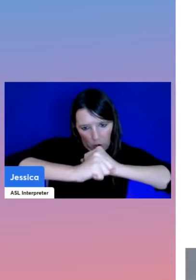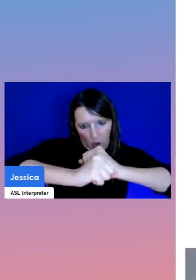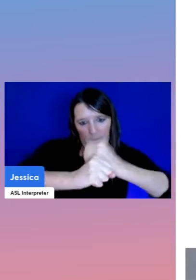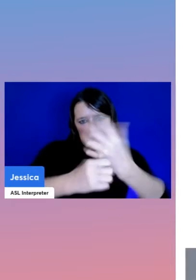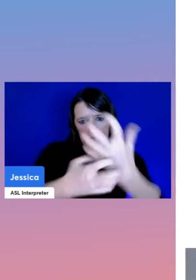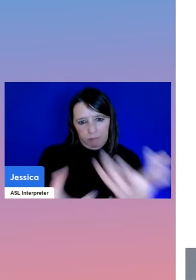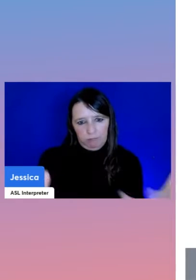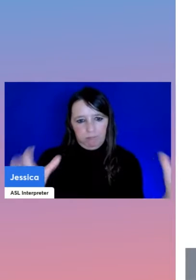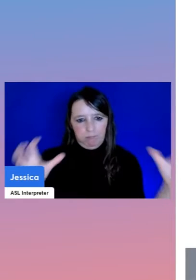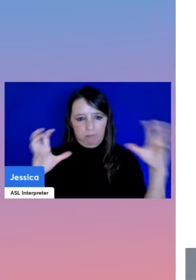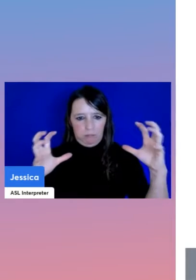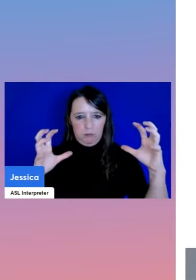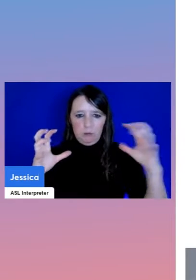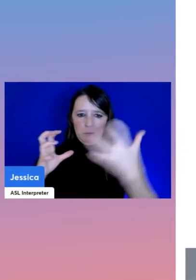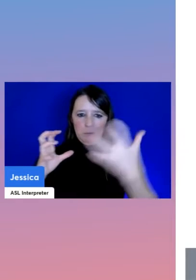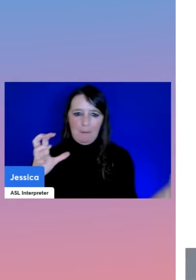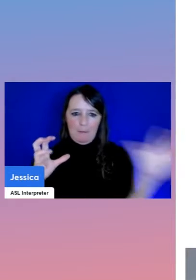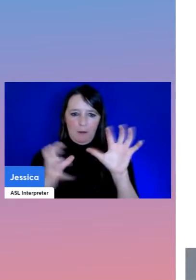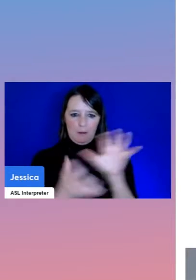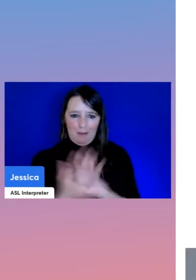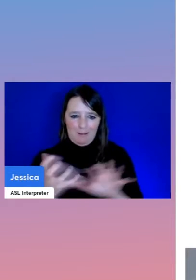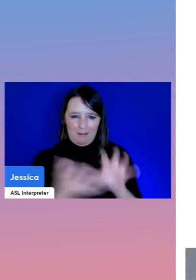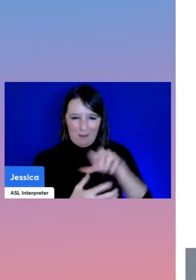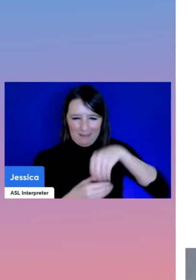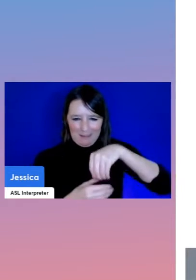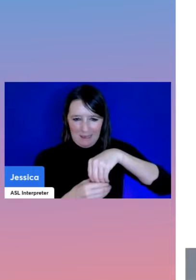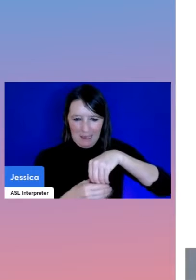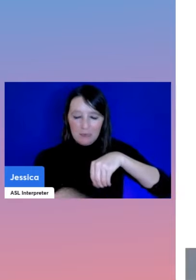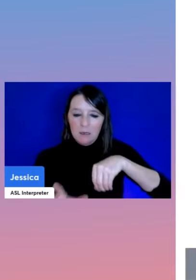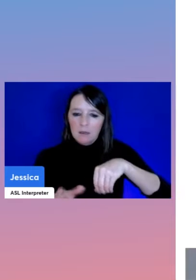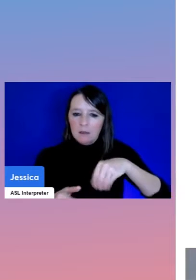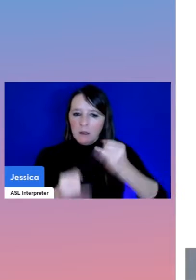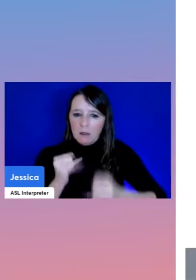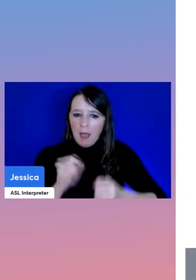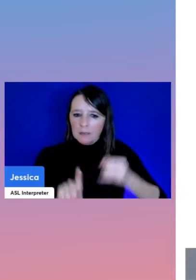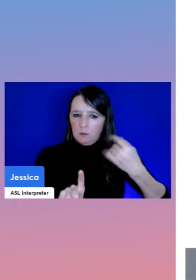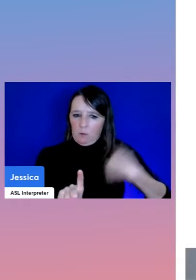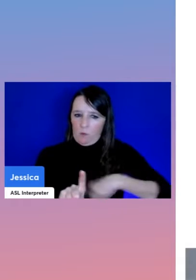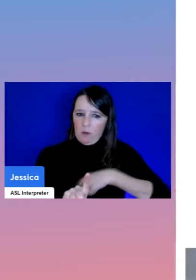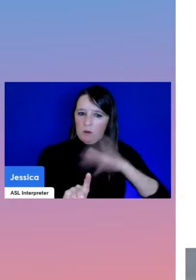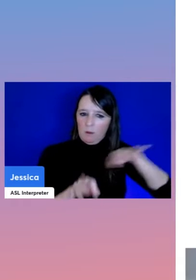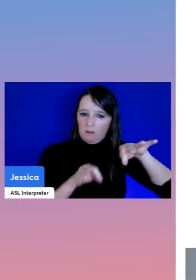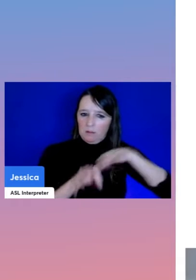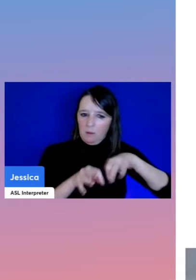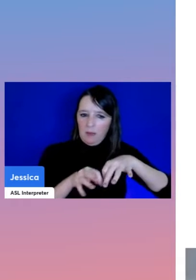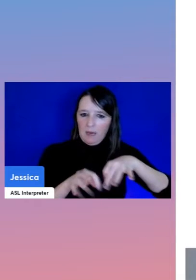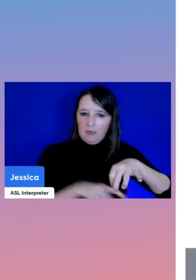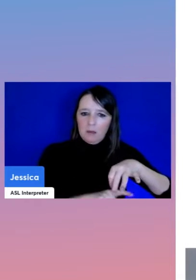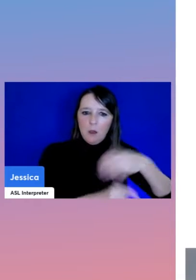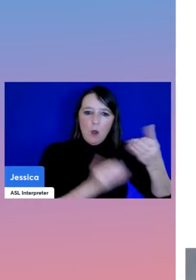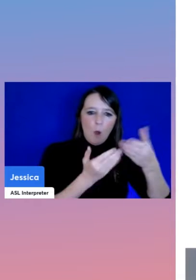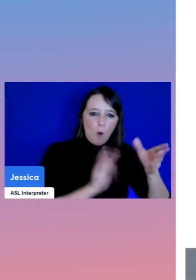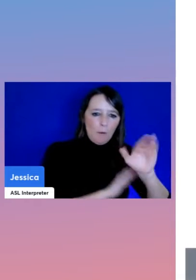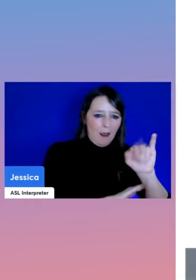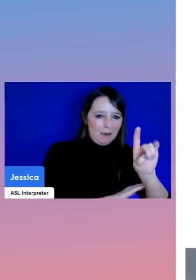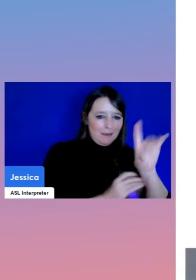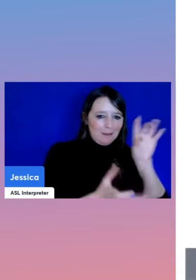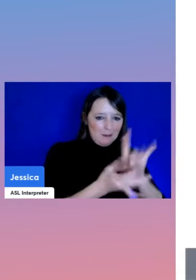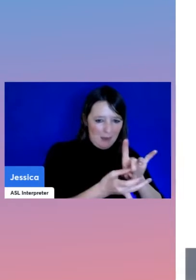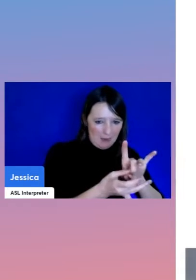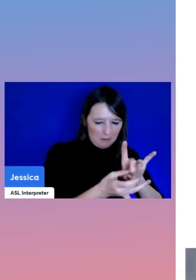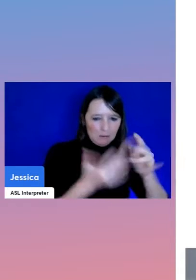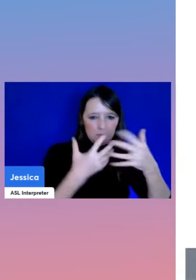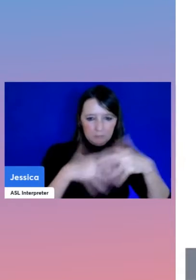cloud infrastructure. Finally, we will dive into the integration of OpenID Connect with Microsoft